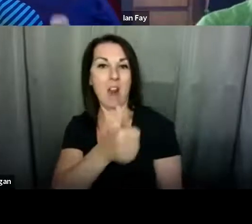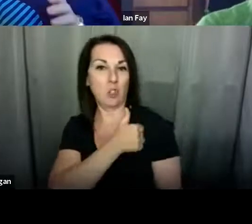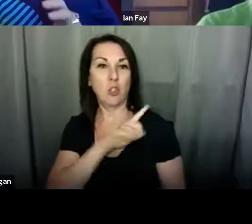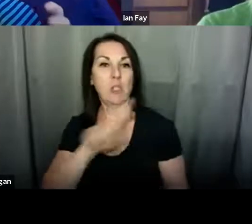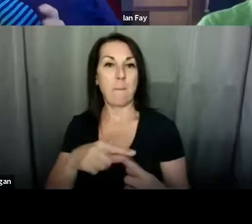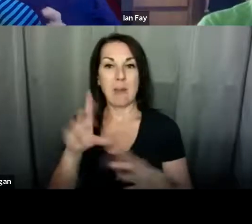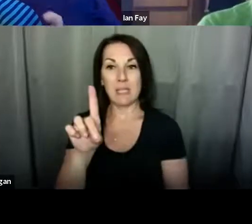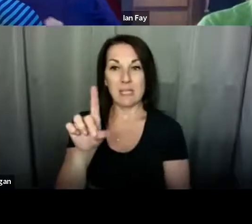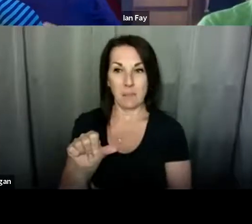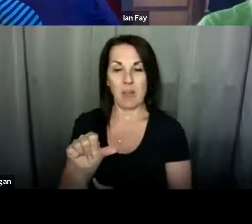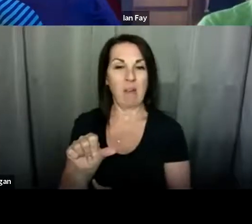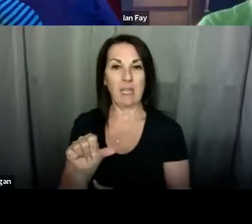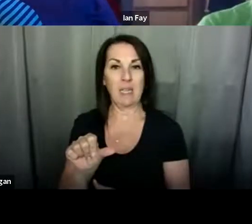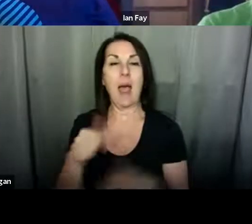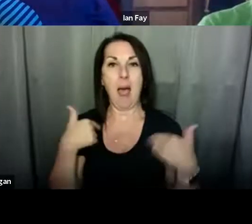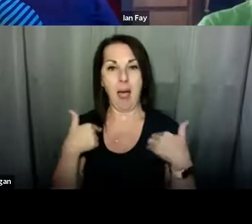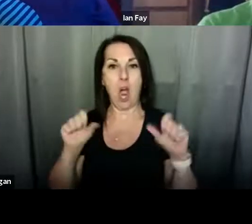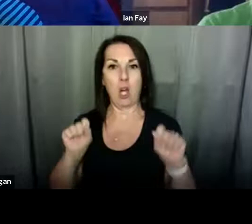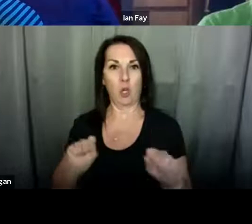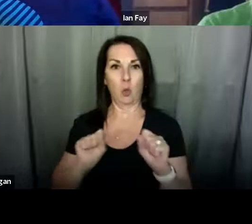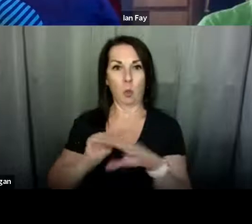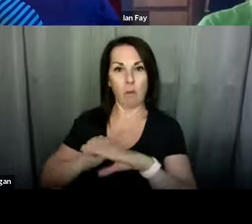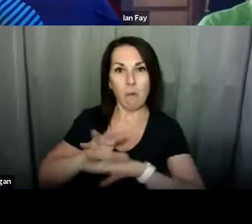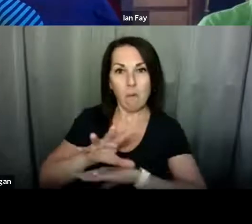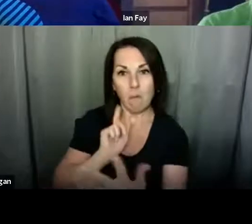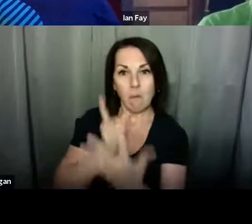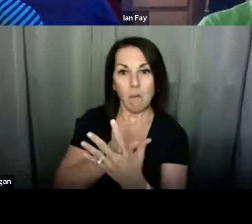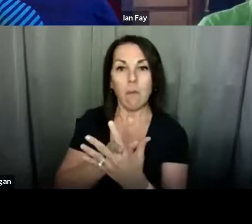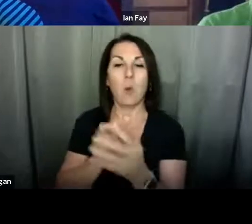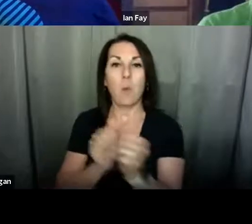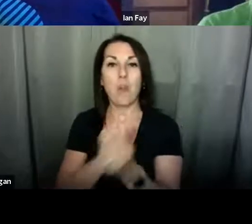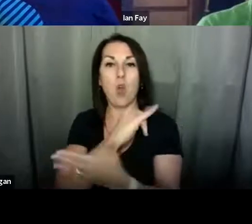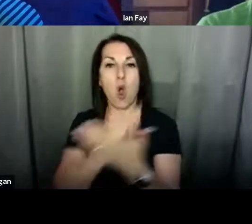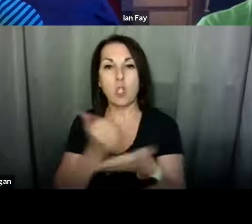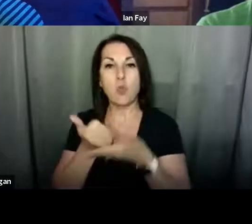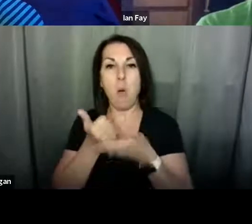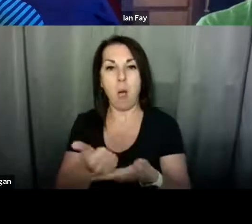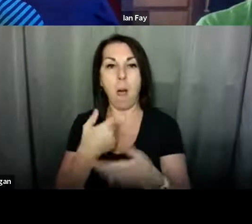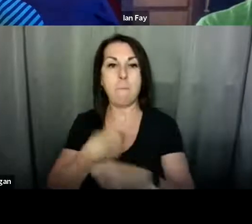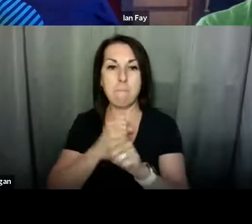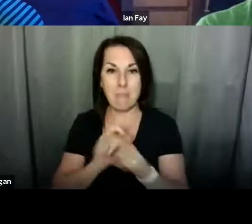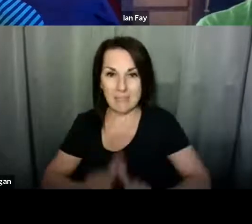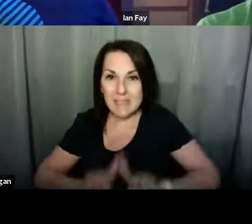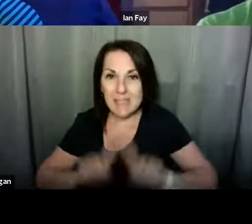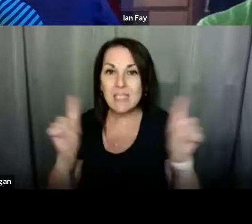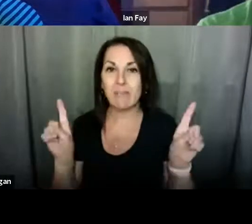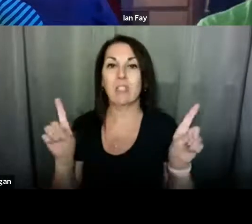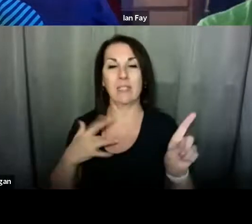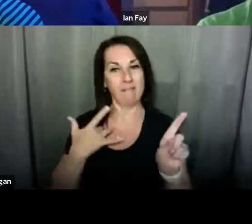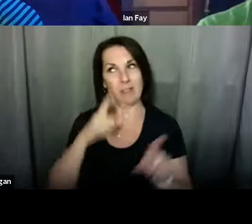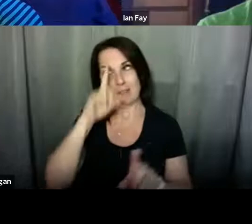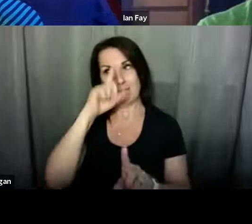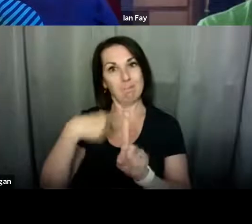that I could get to them with my art to help, you know, to make a difference. So that was, you know, I felt very